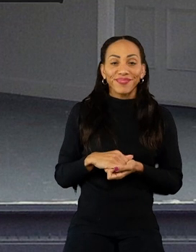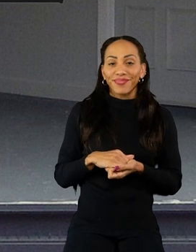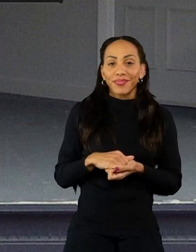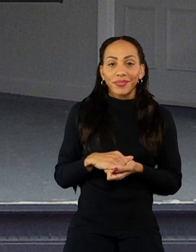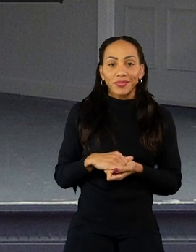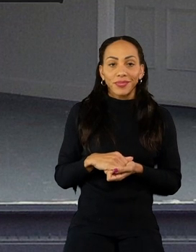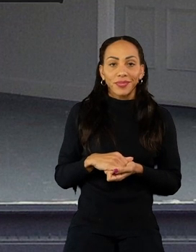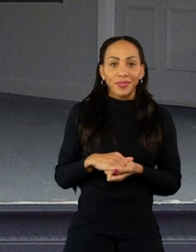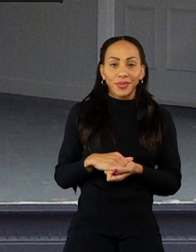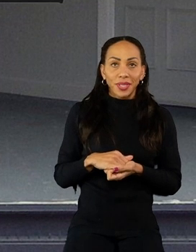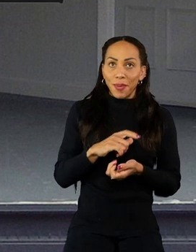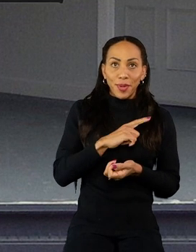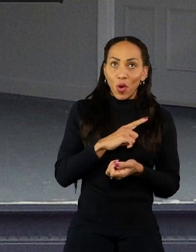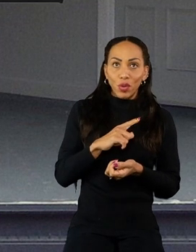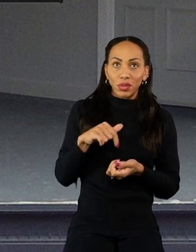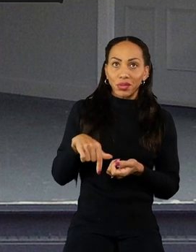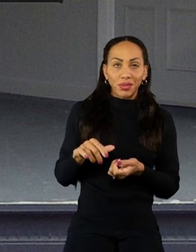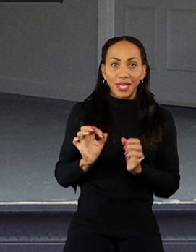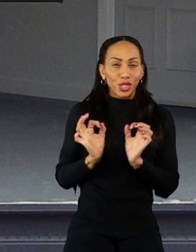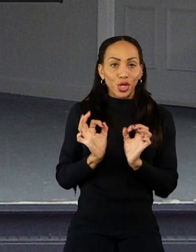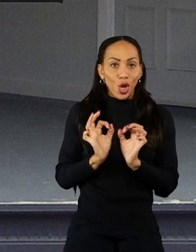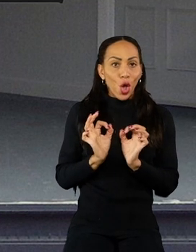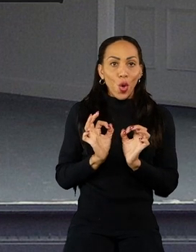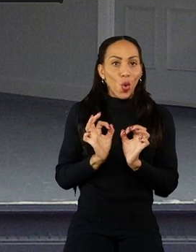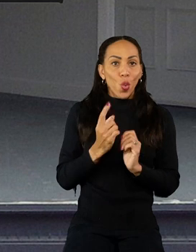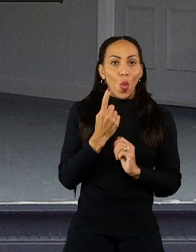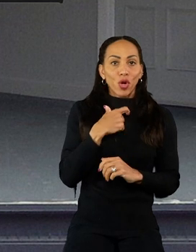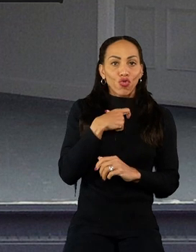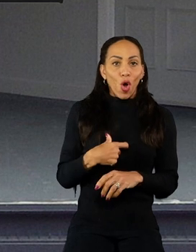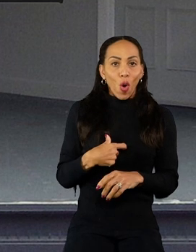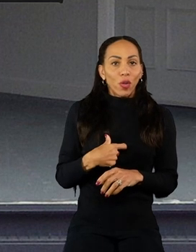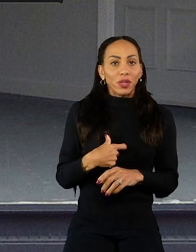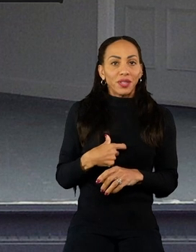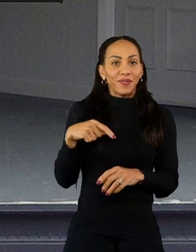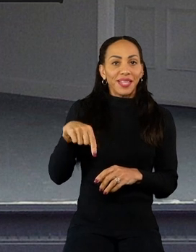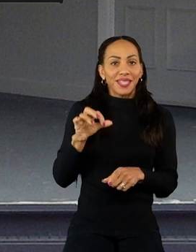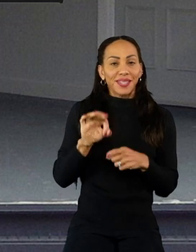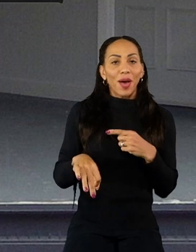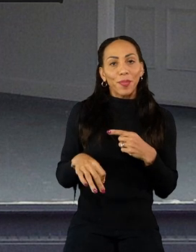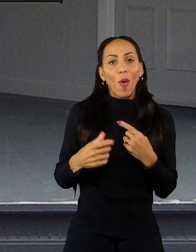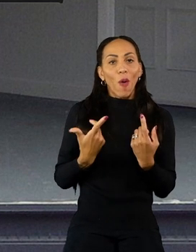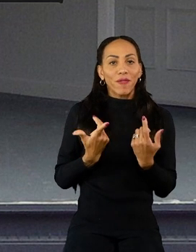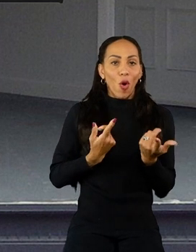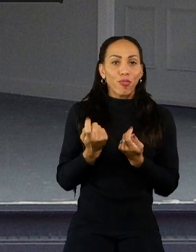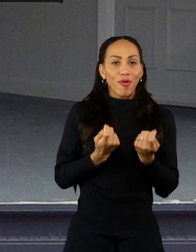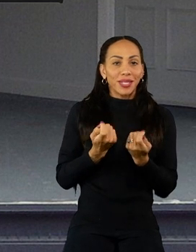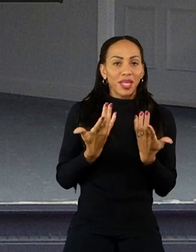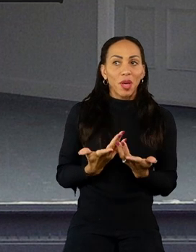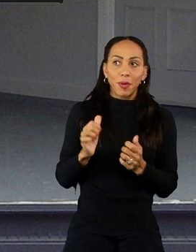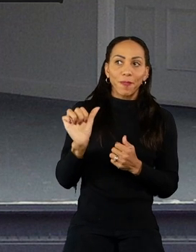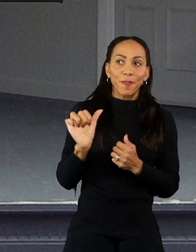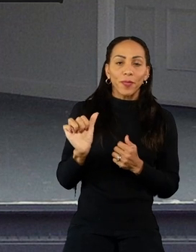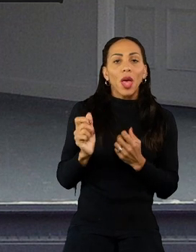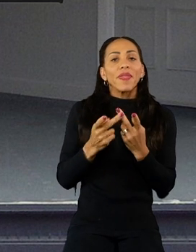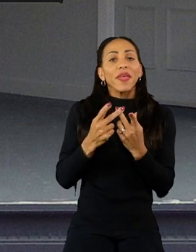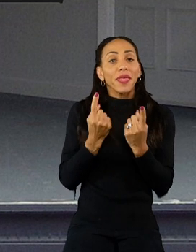an employed skill that people can have in the future." Yeah. Because we don't have these sorts of skills all wrapped up into one sort of term, what they are.